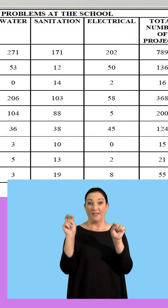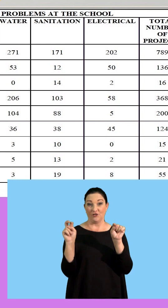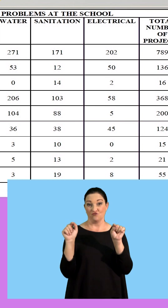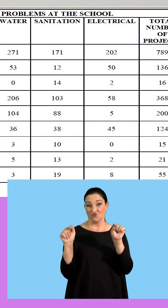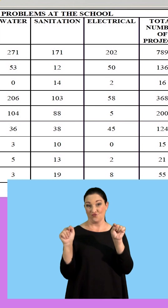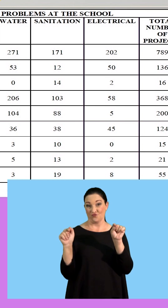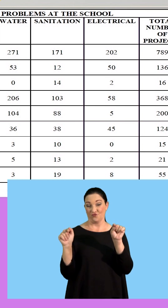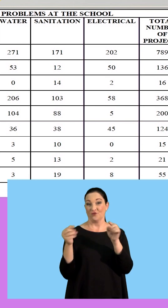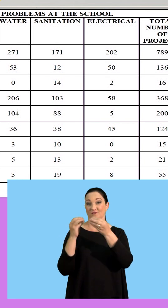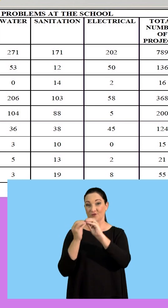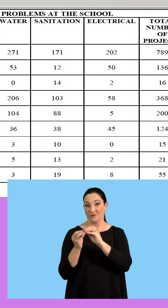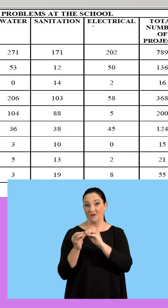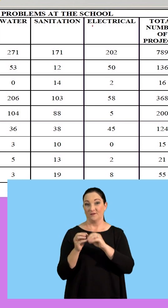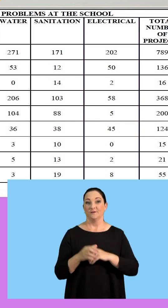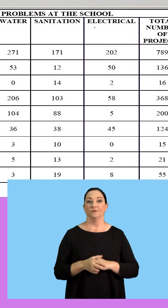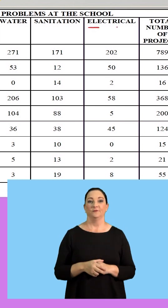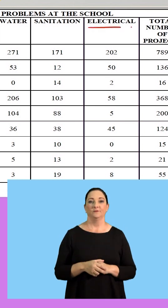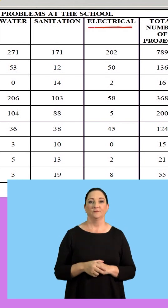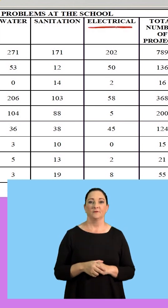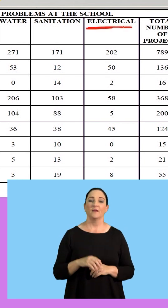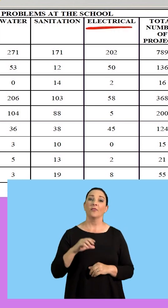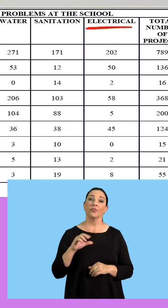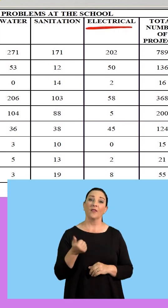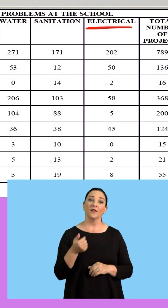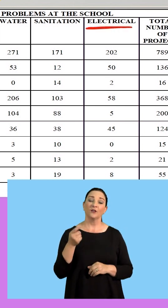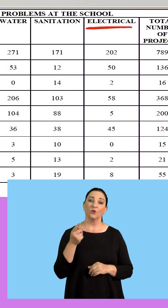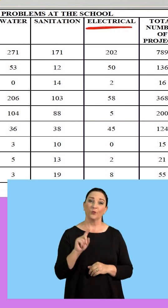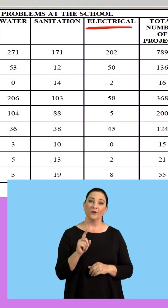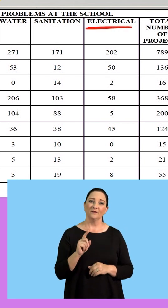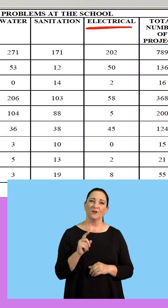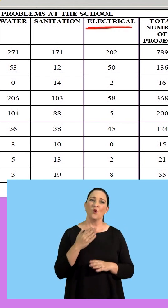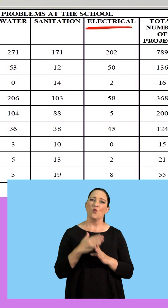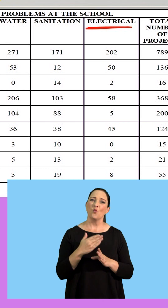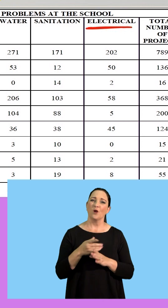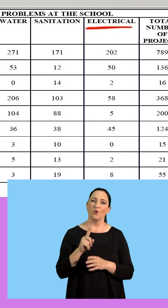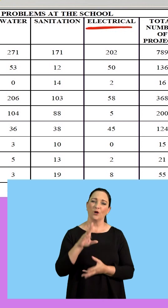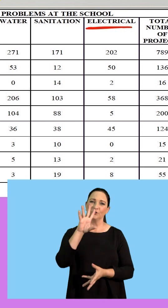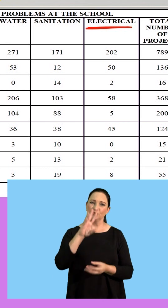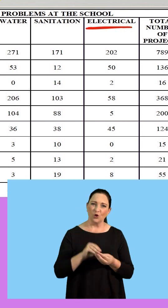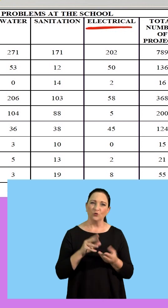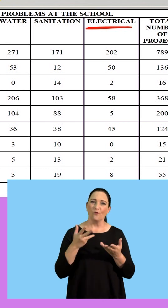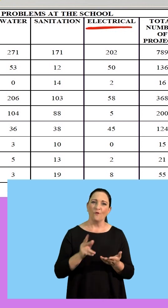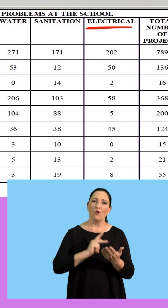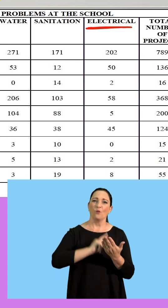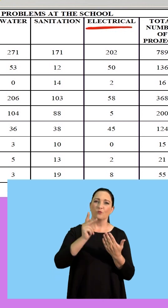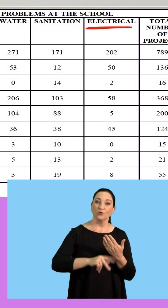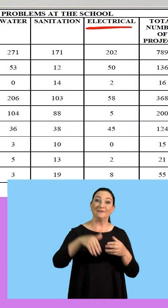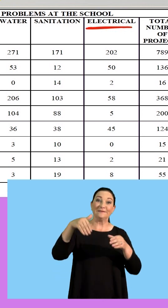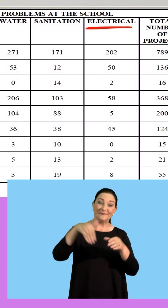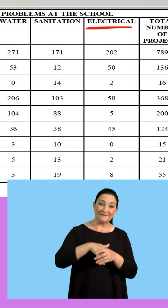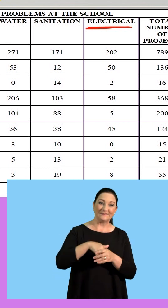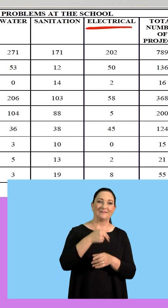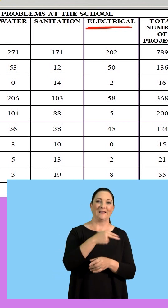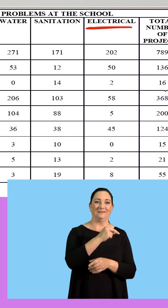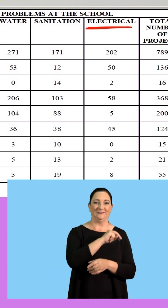not, right, have electric repairs, so there's our electrical repairs. And then also important is we have to work with the